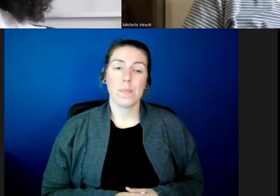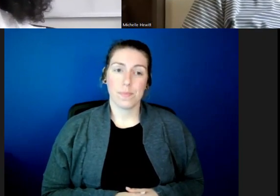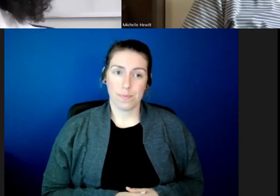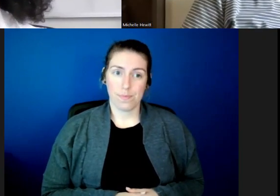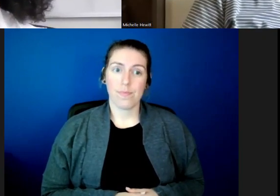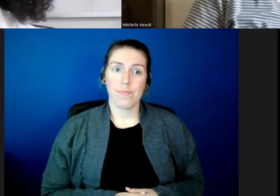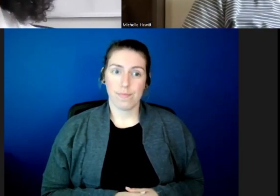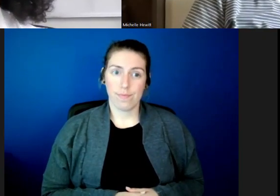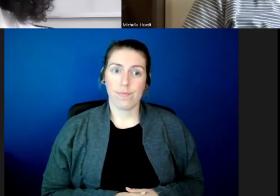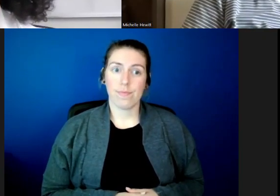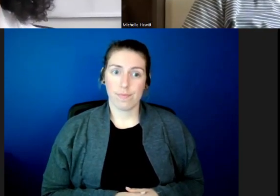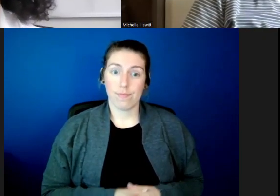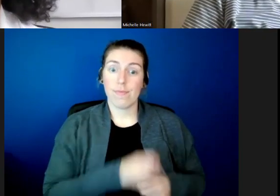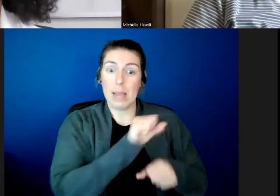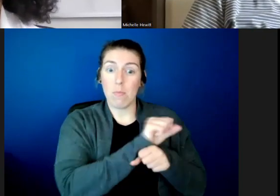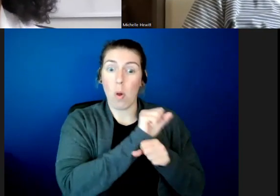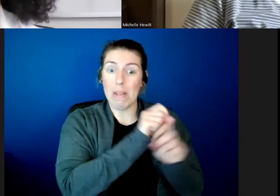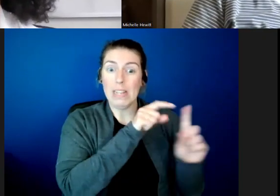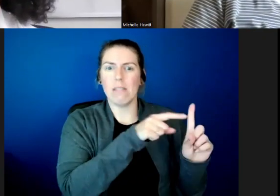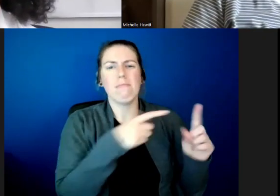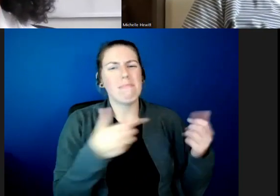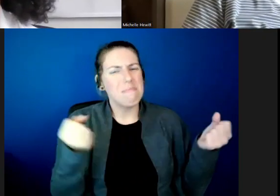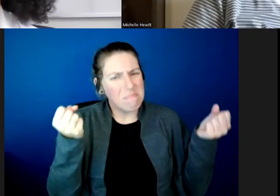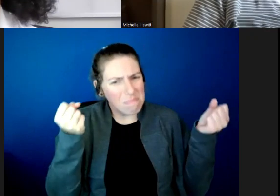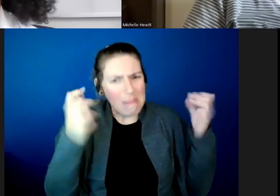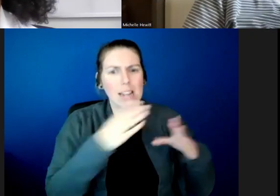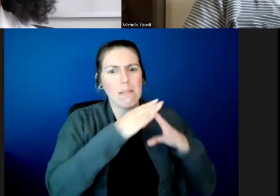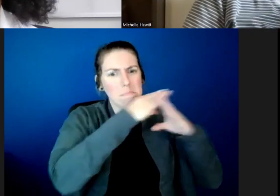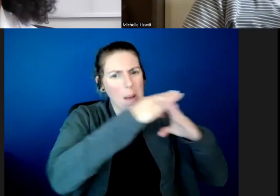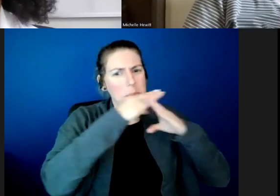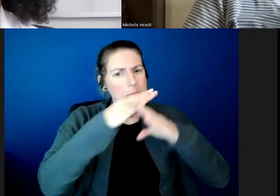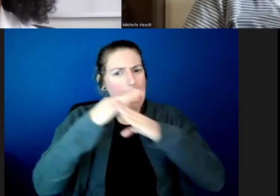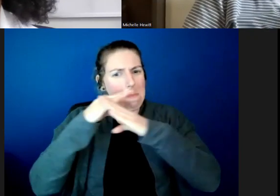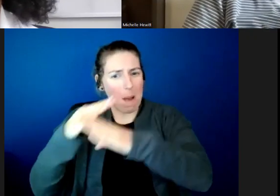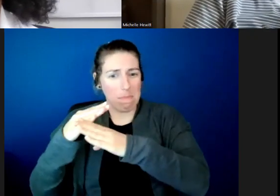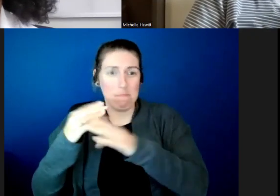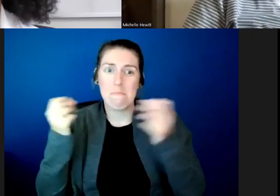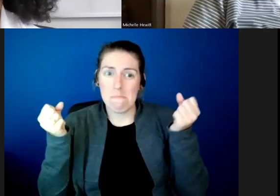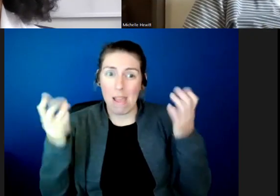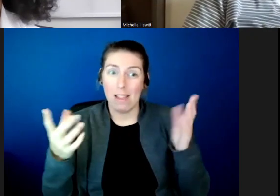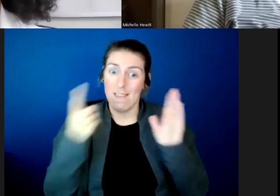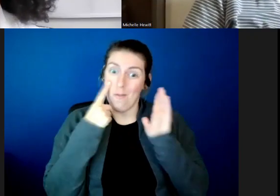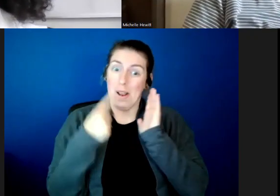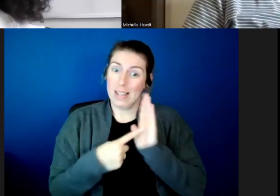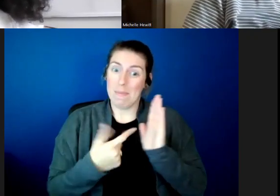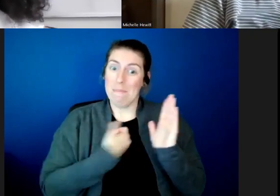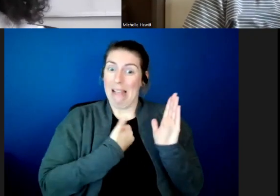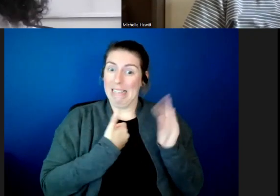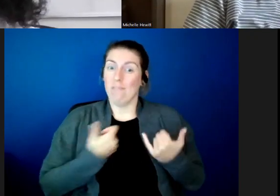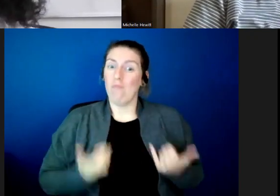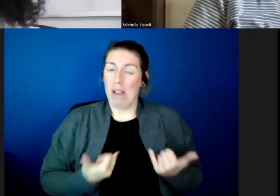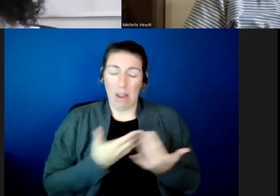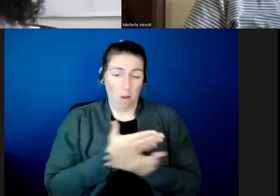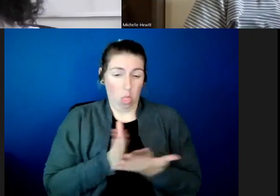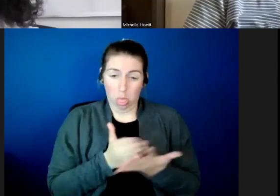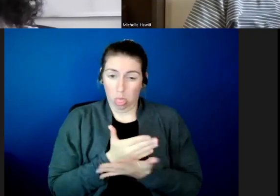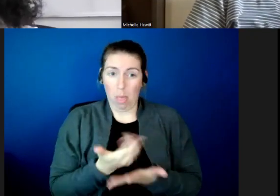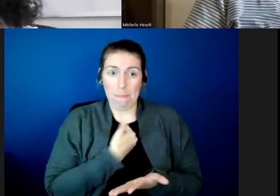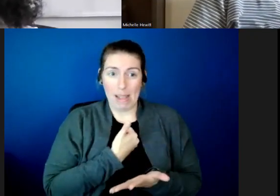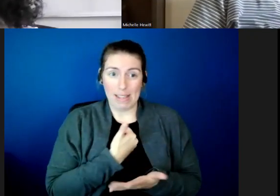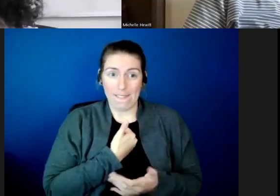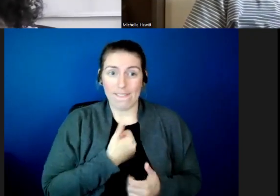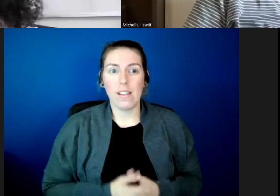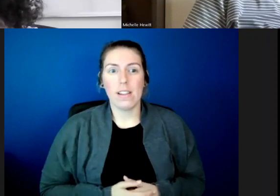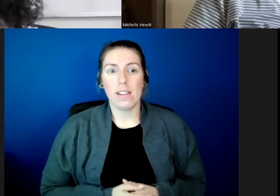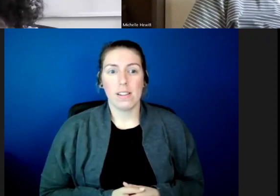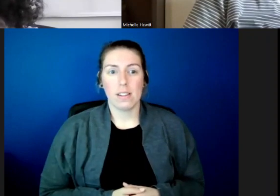are extremely difficult to face. So I'm dealing with one of my own right now, is that we've